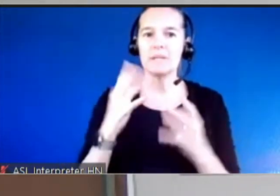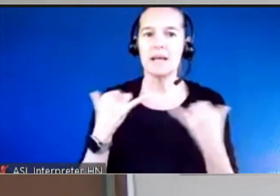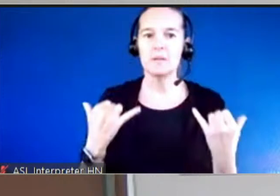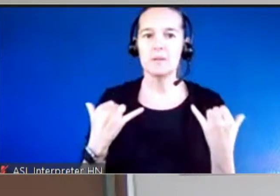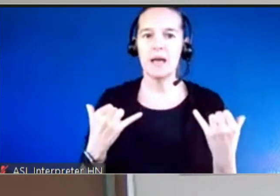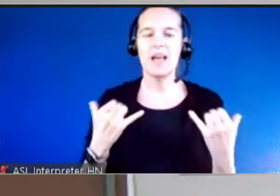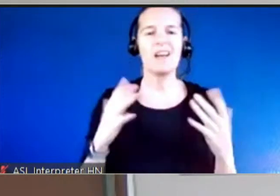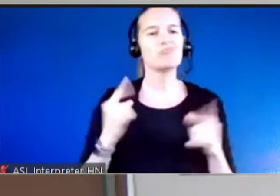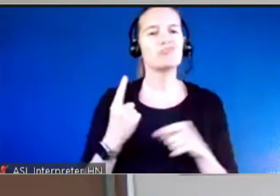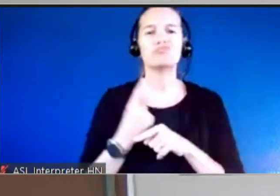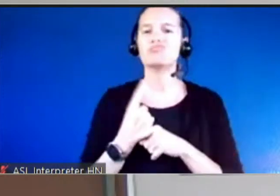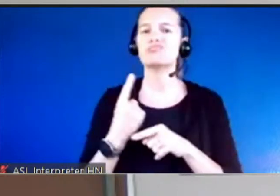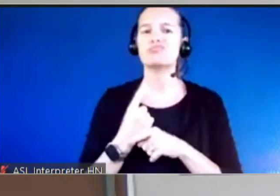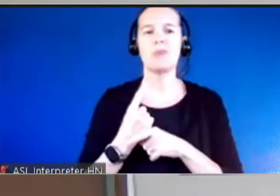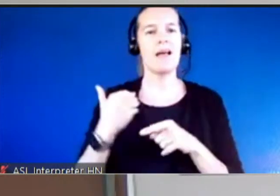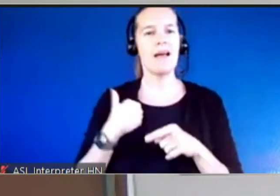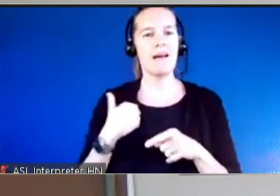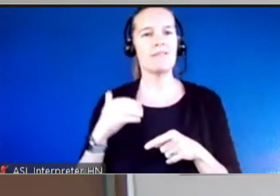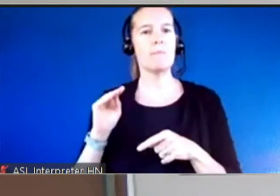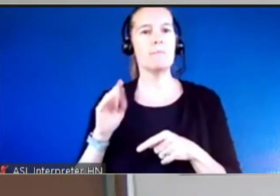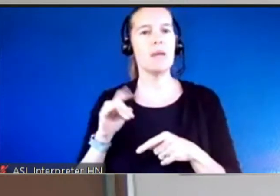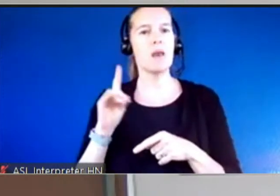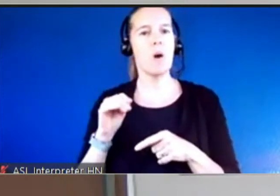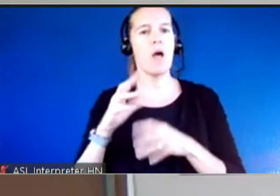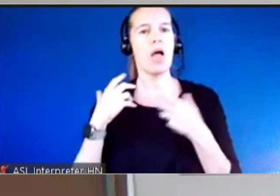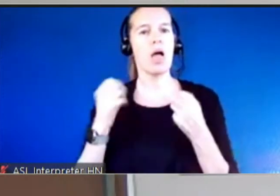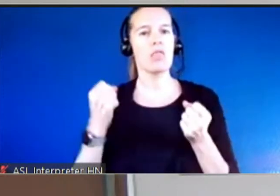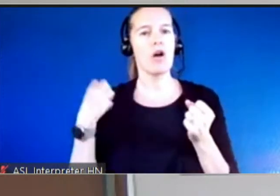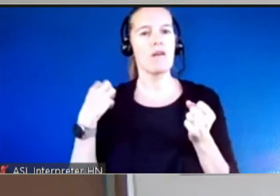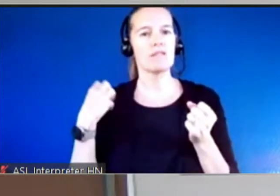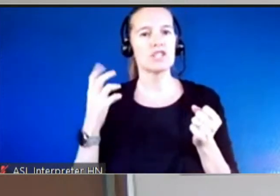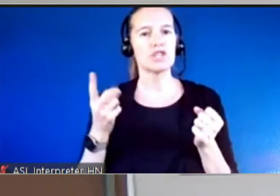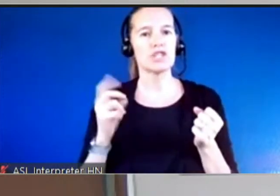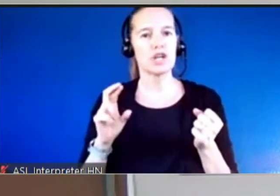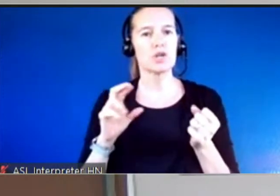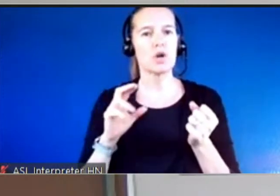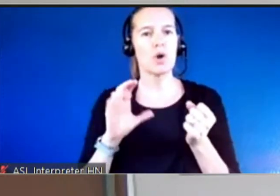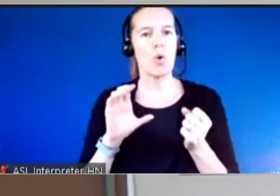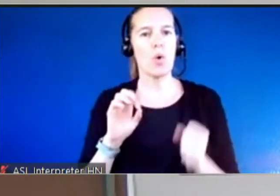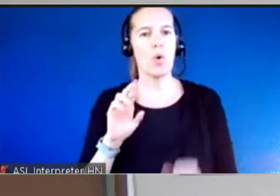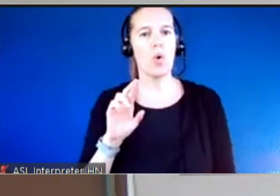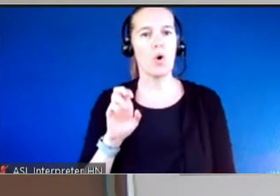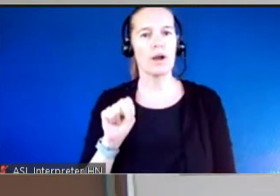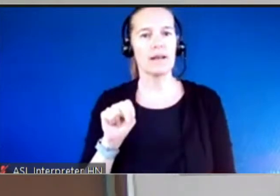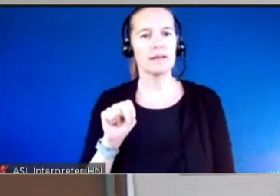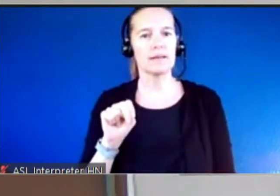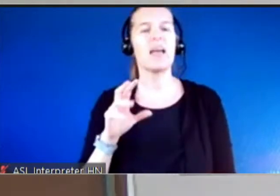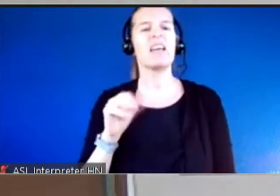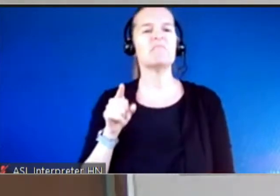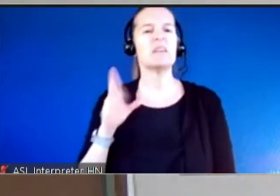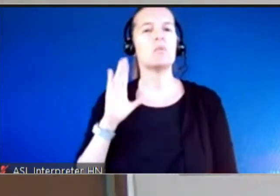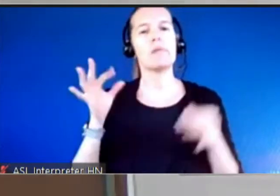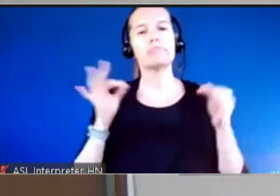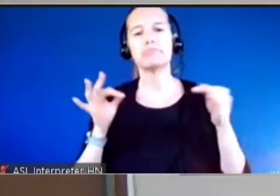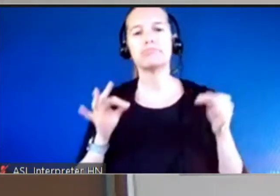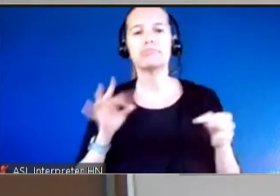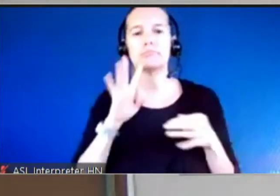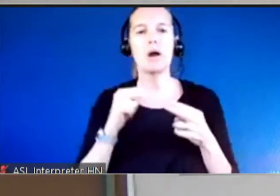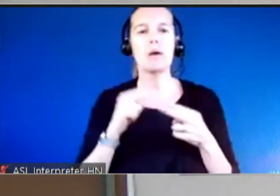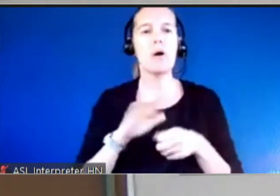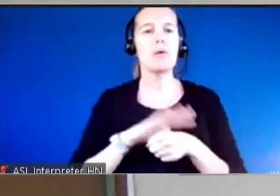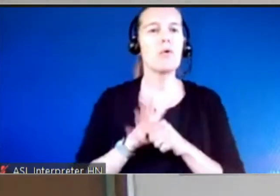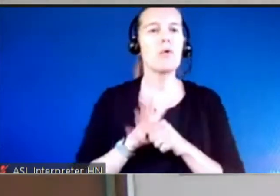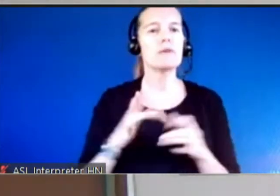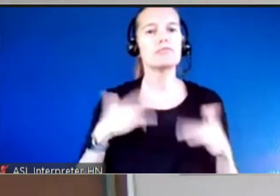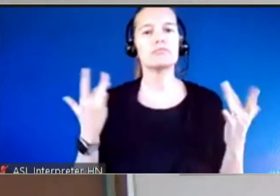by our Mendocino County Health Officer, Dr. Andy Coren, who will give an update on the COVID-19 status of our